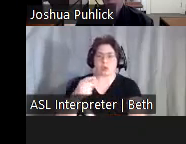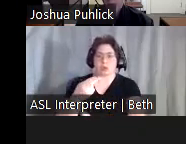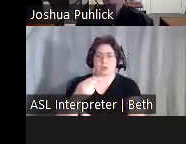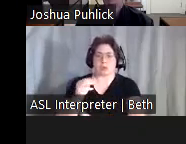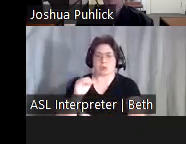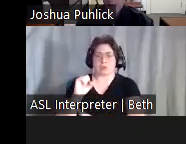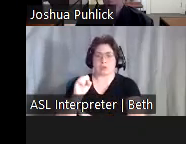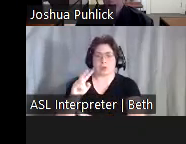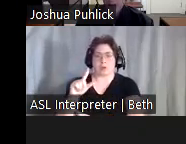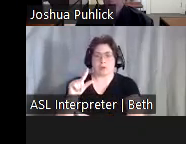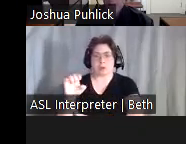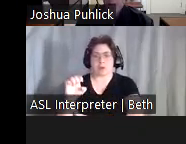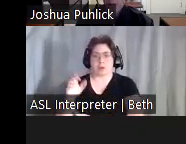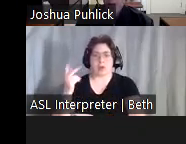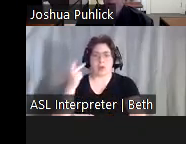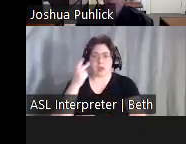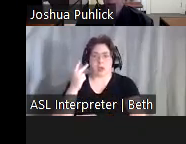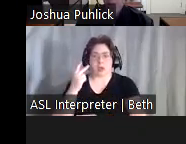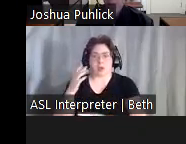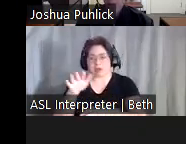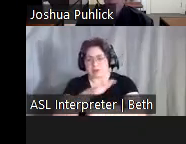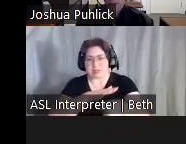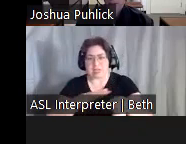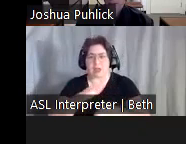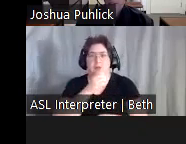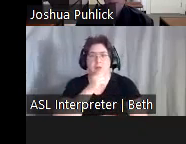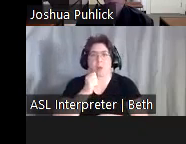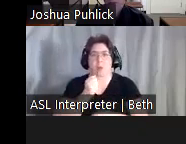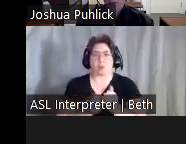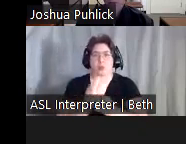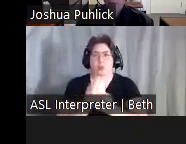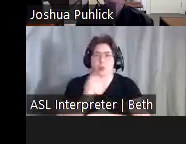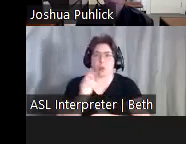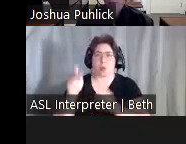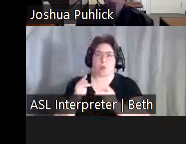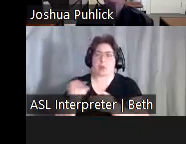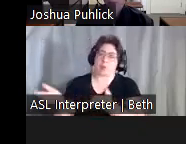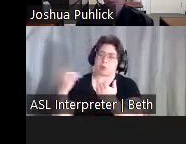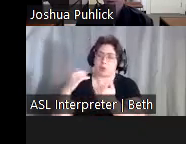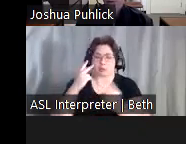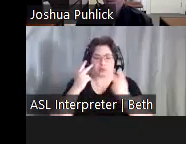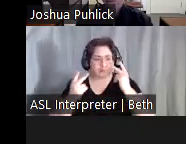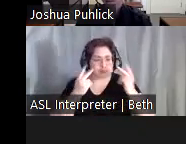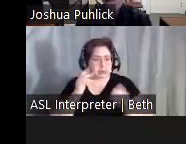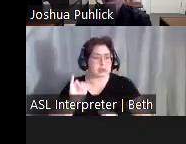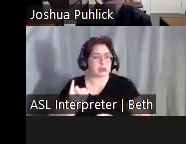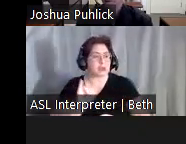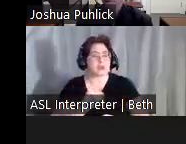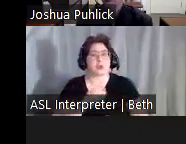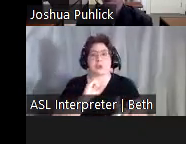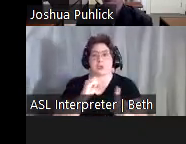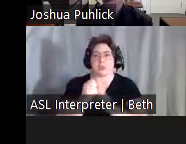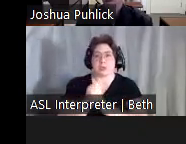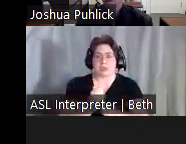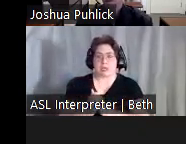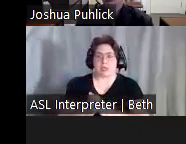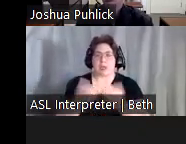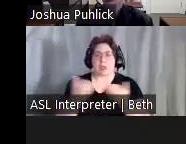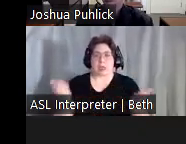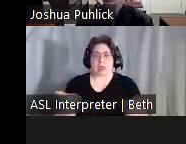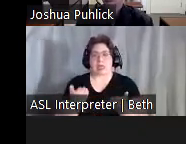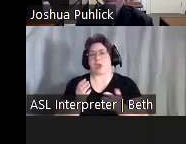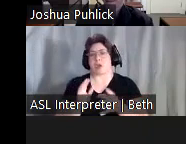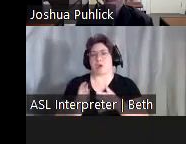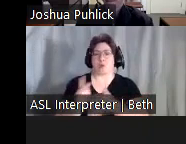usually bring people to see those conditions. But here at the Jones Center, primarily secondary forests.